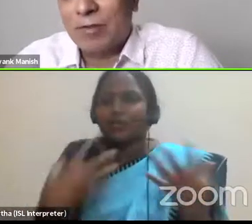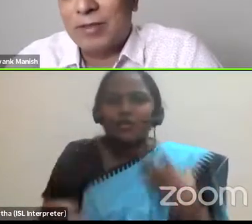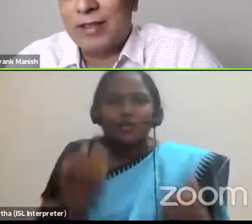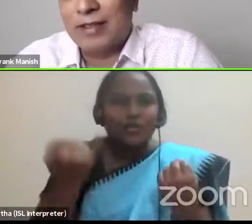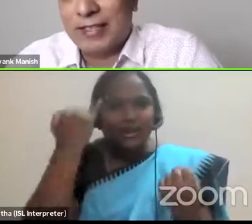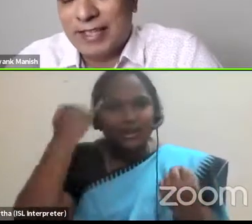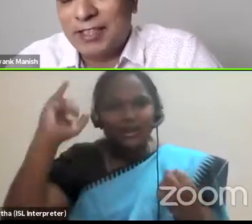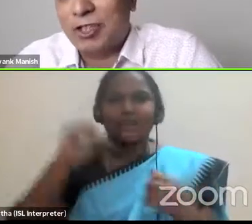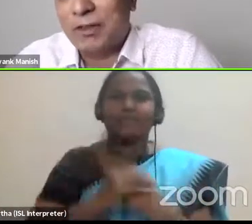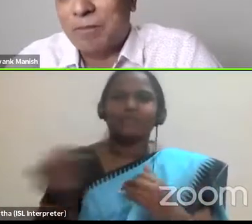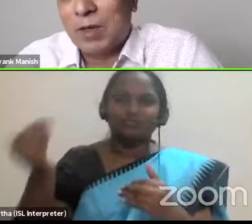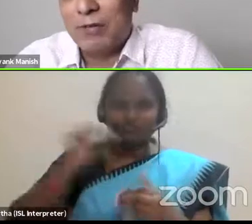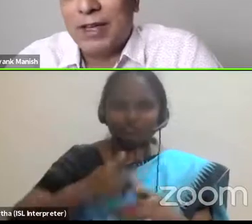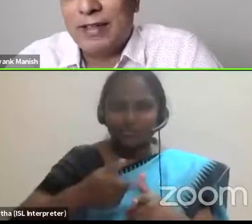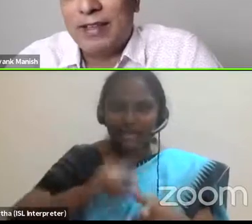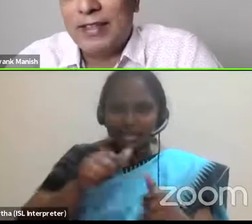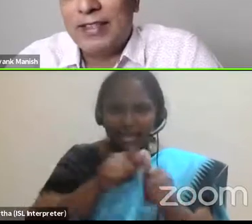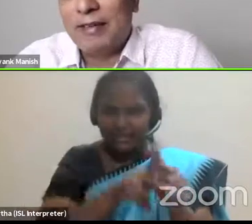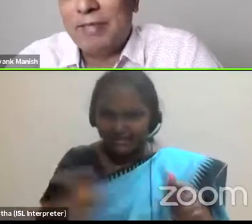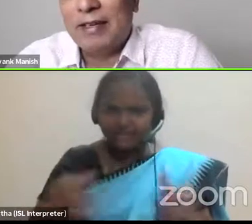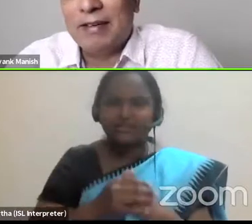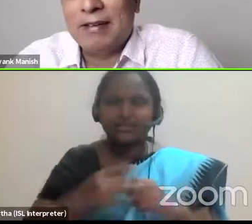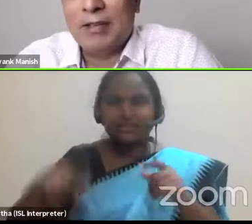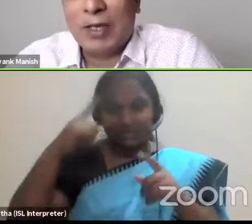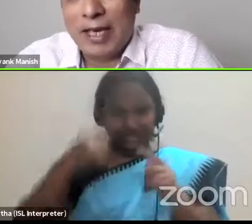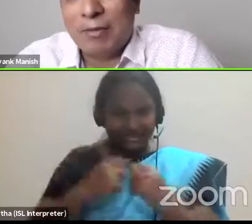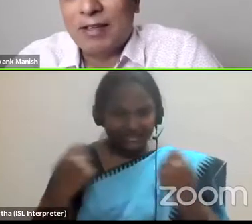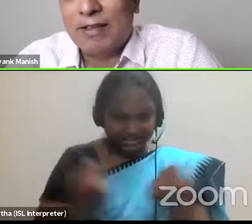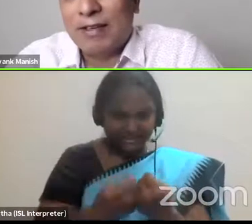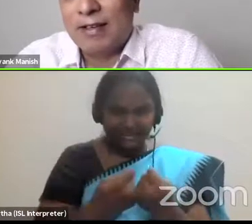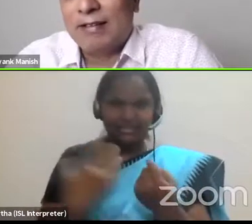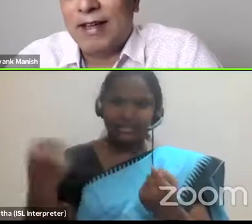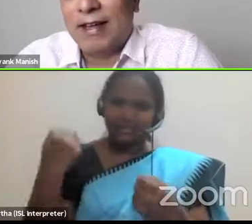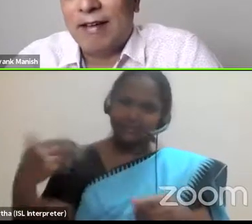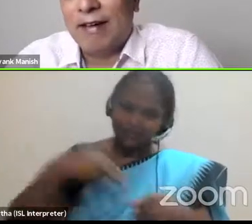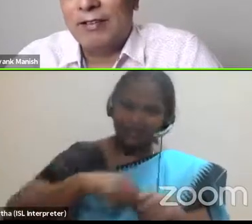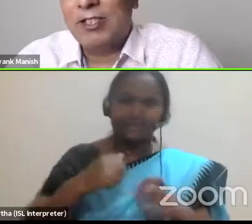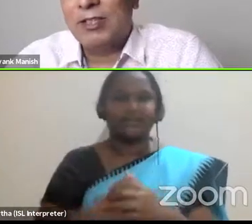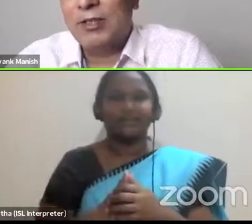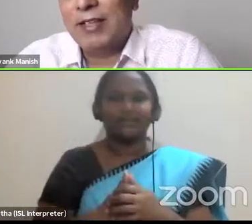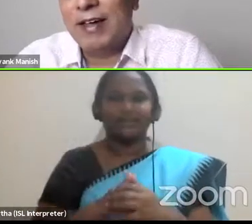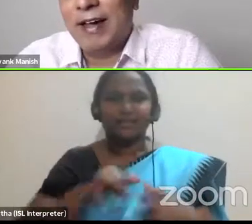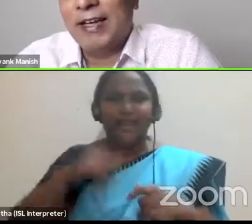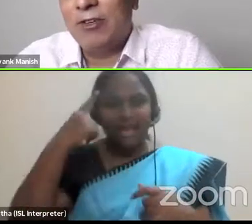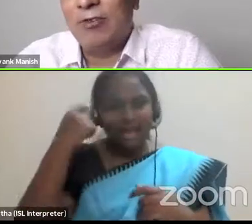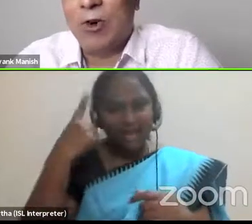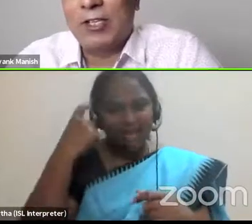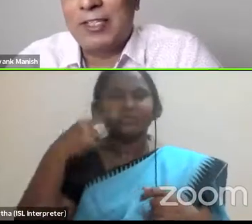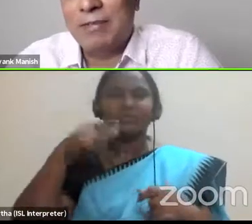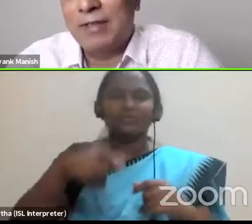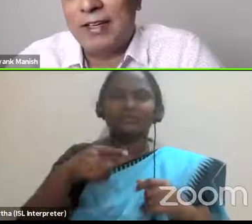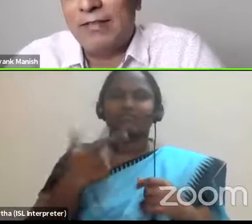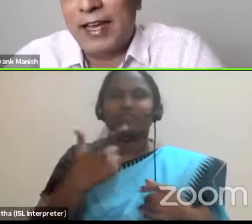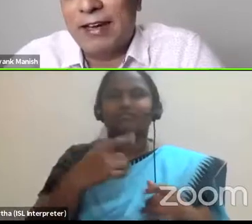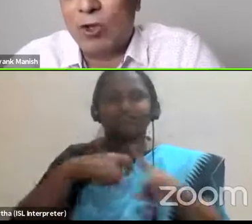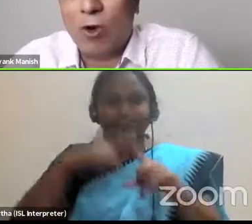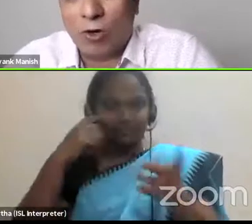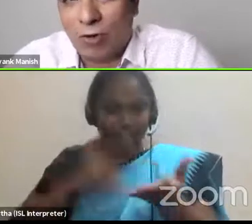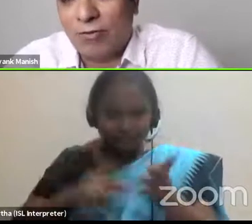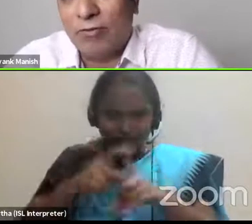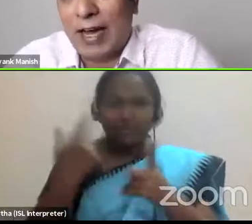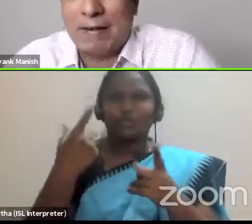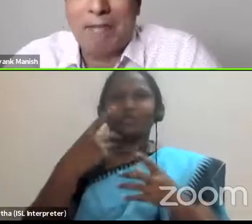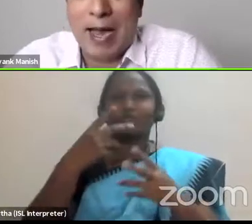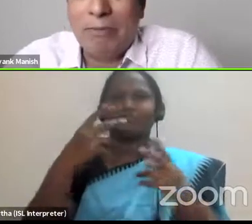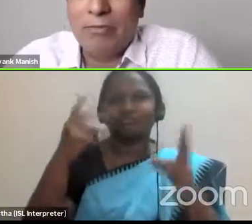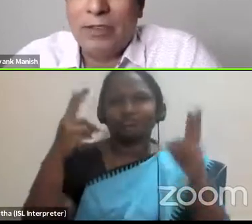ideas from Accenture, wherein their team came in. They understood the kind of concept that we had thought